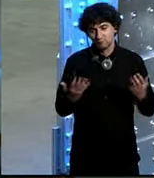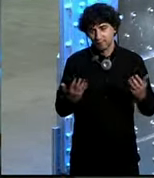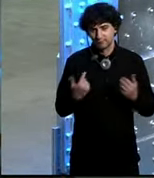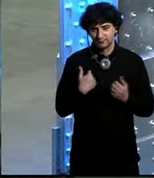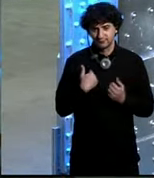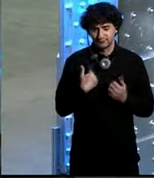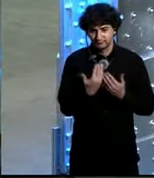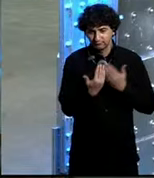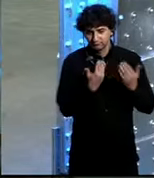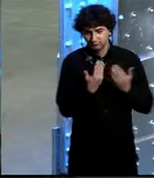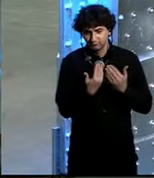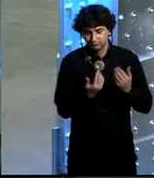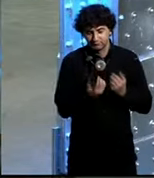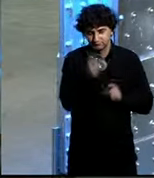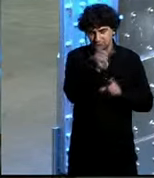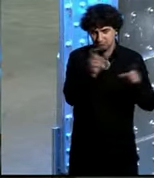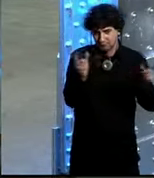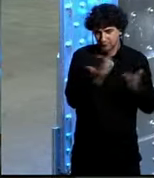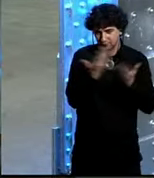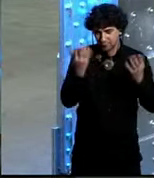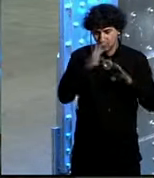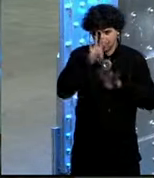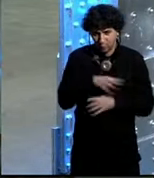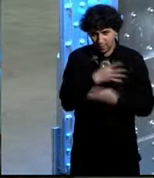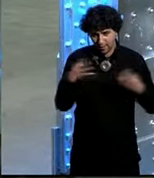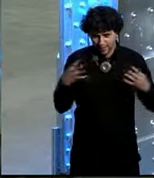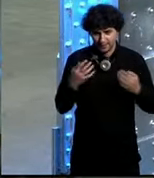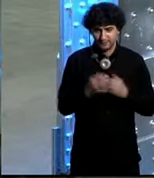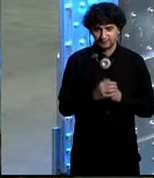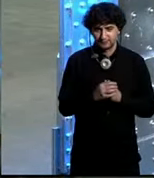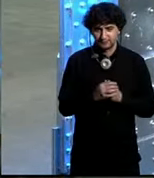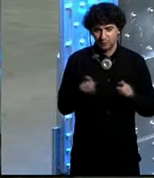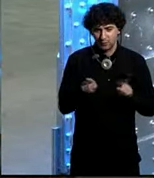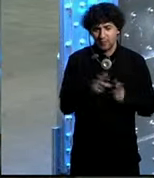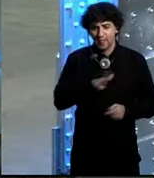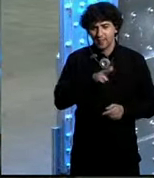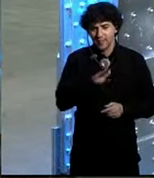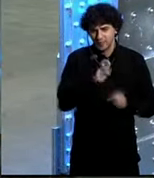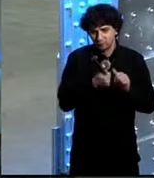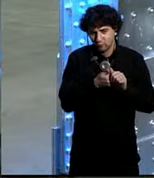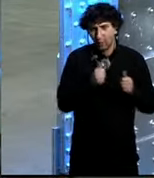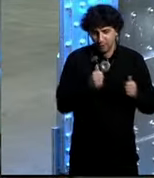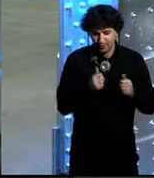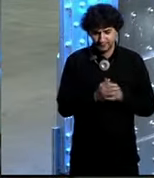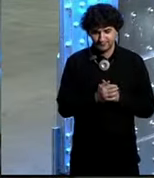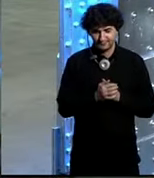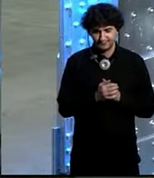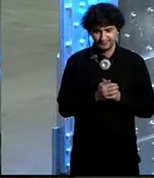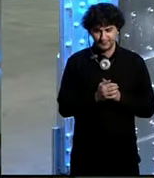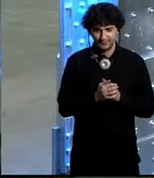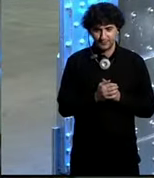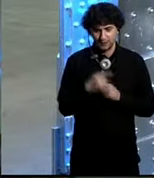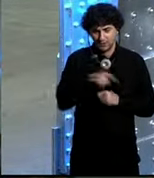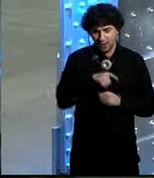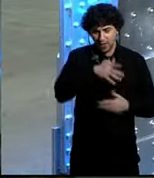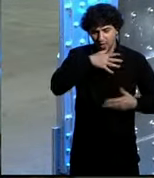that copyright absolutely needs to change. The laws of copyright are outdated and they become more outdated by the minute. So